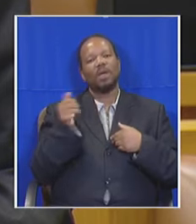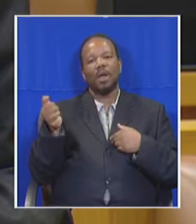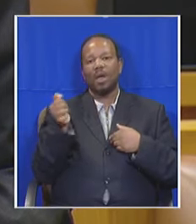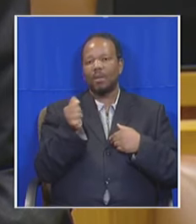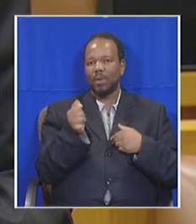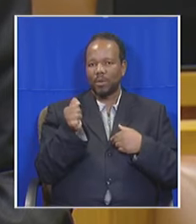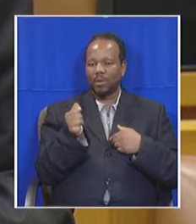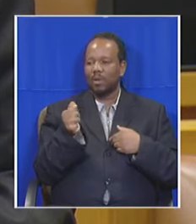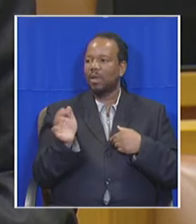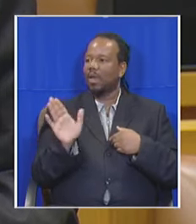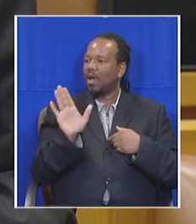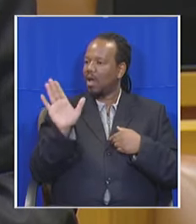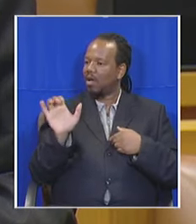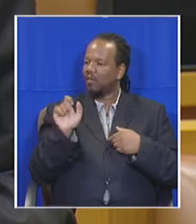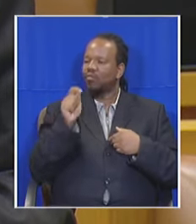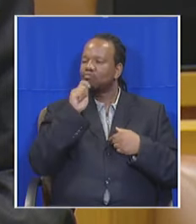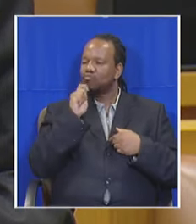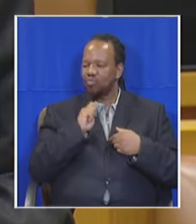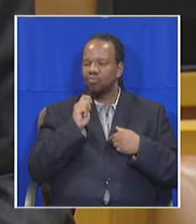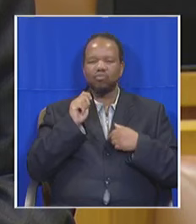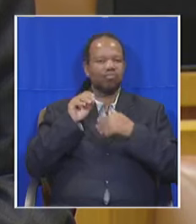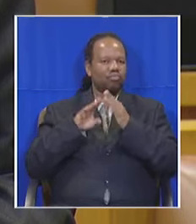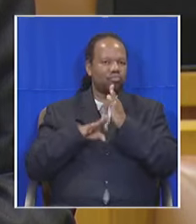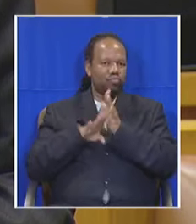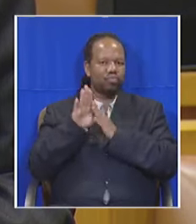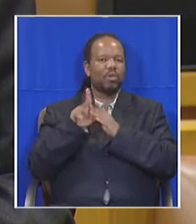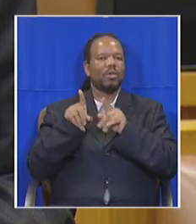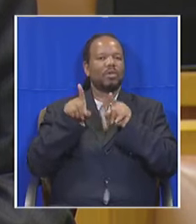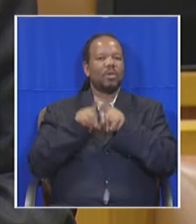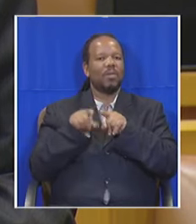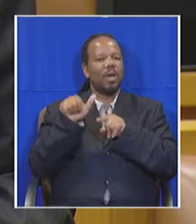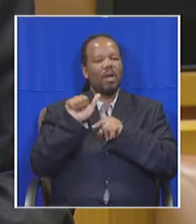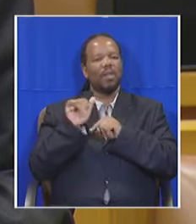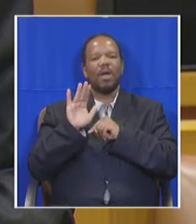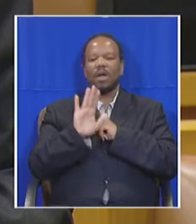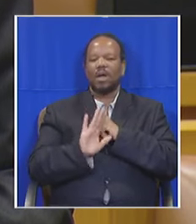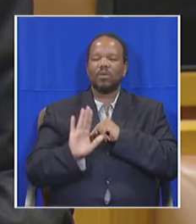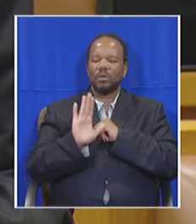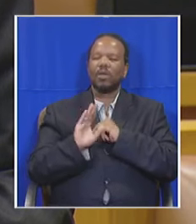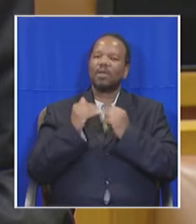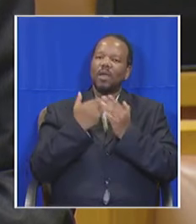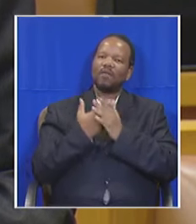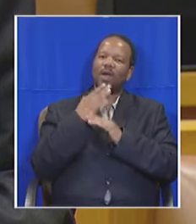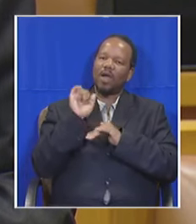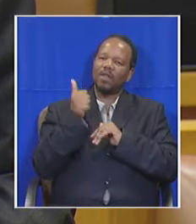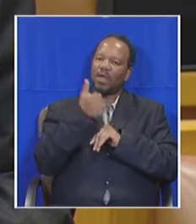that Africa is rising and, like any other continent, has capable leaders with the ability to successfully